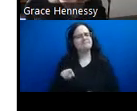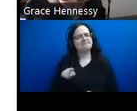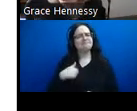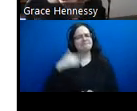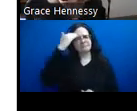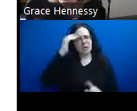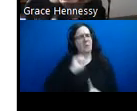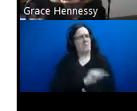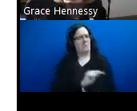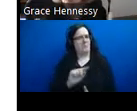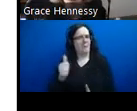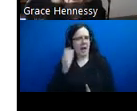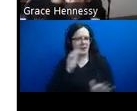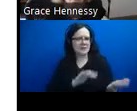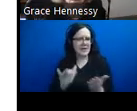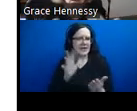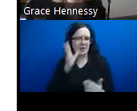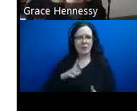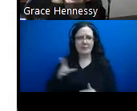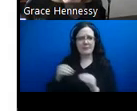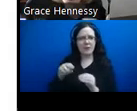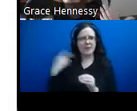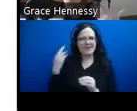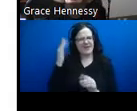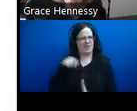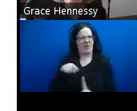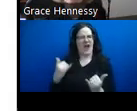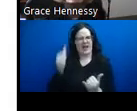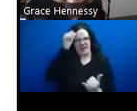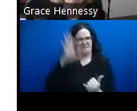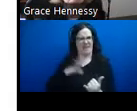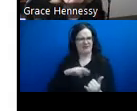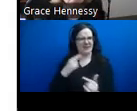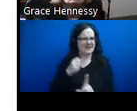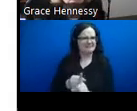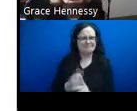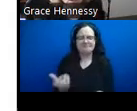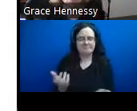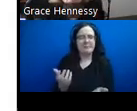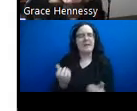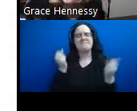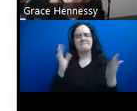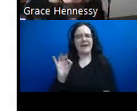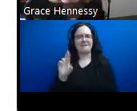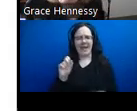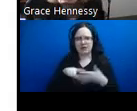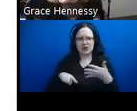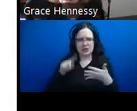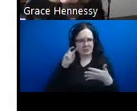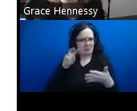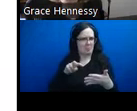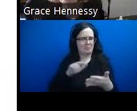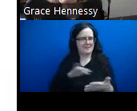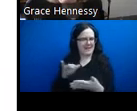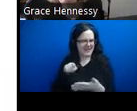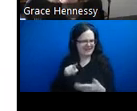where women are more at risk and maybe why it is for men. It was just really more, there were a lot of factors they looked at in this study, but it is sort of interesting, and this is a